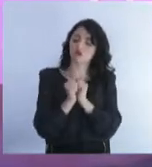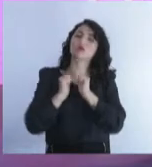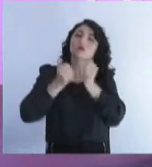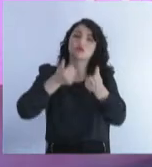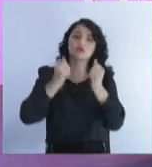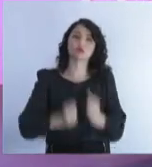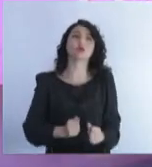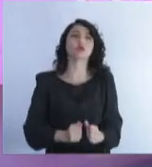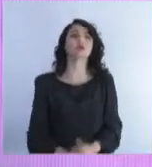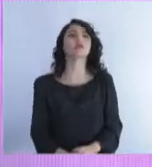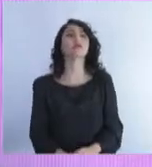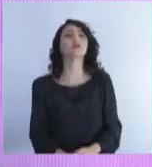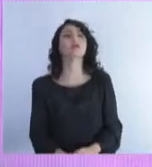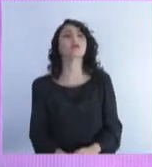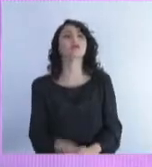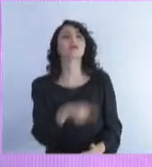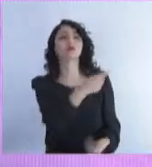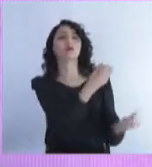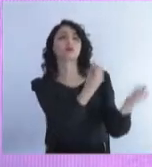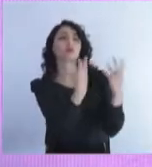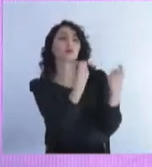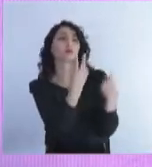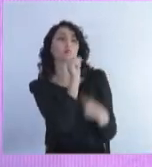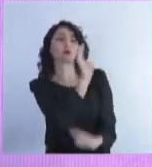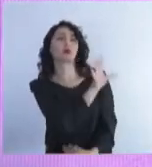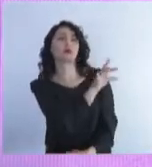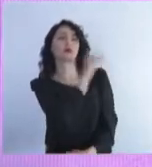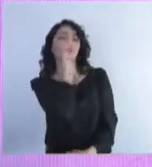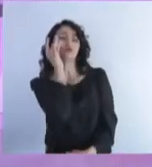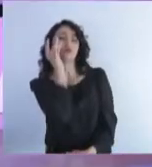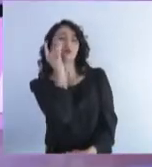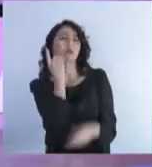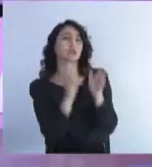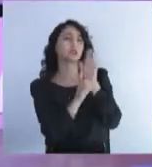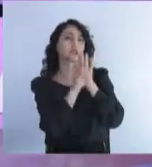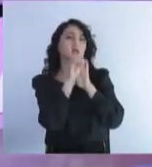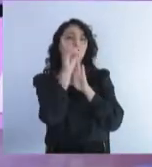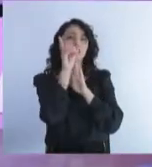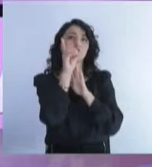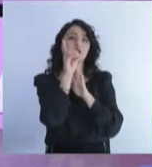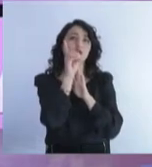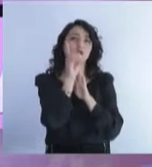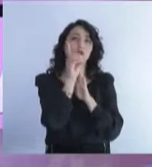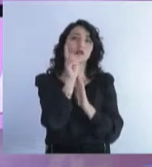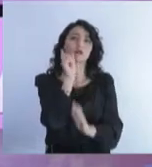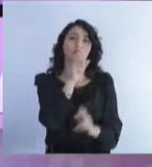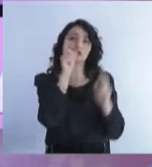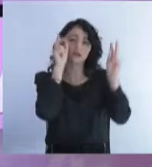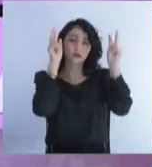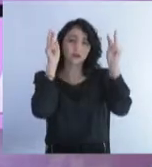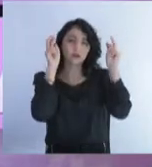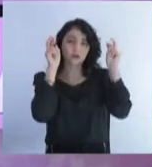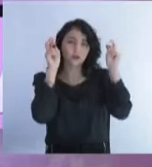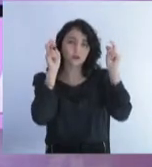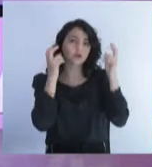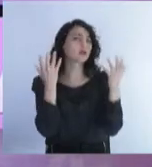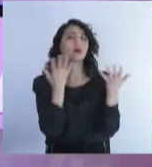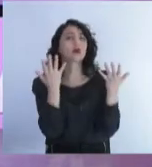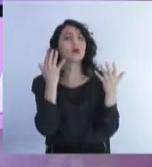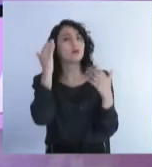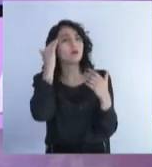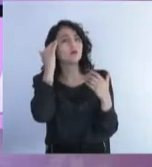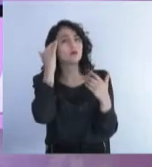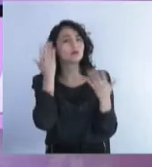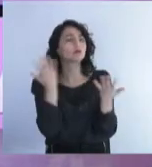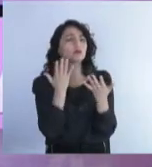Now you taught us a technique to try to develop the social brain,